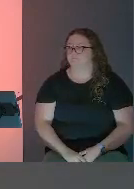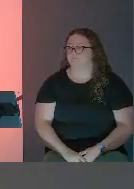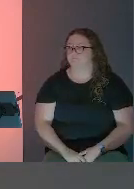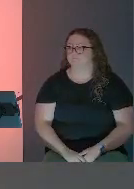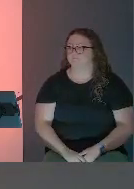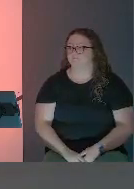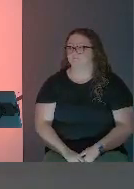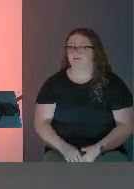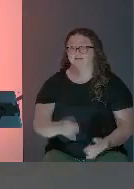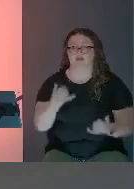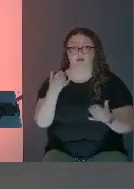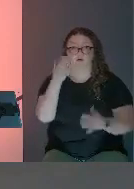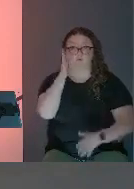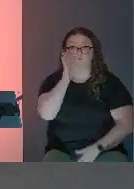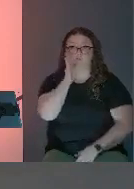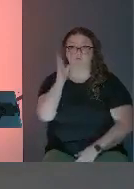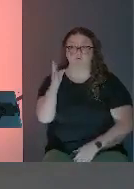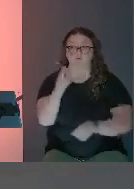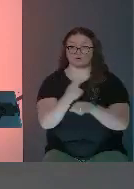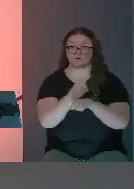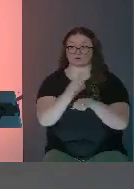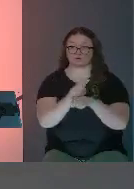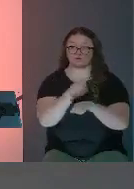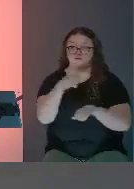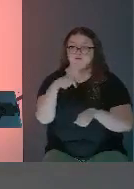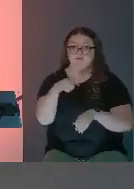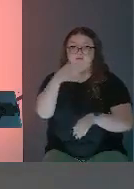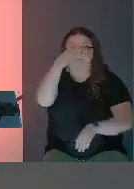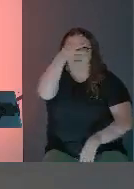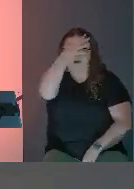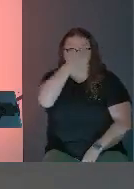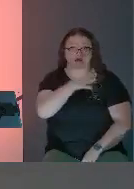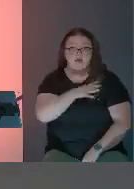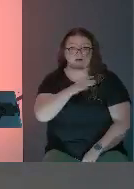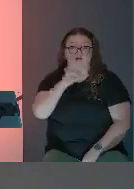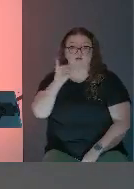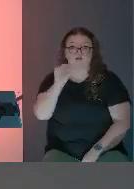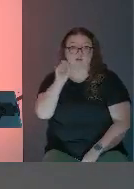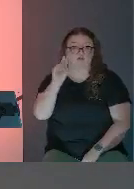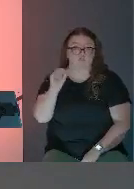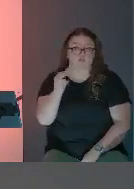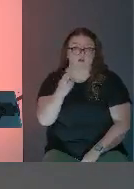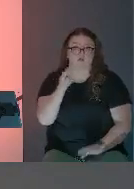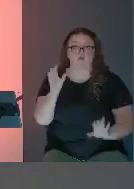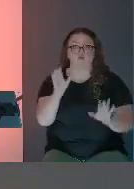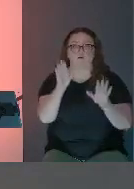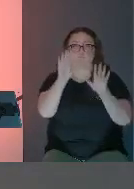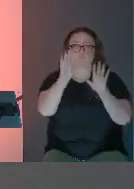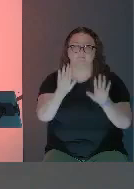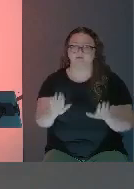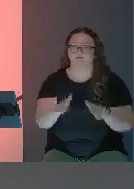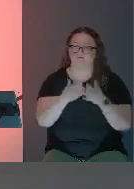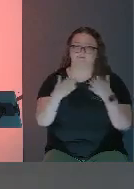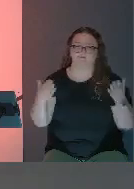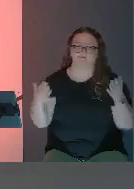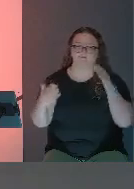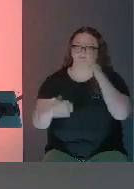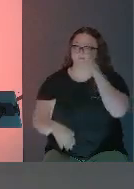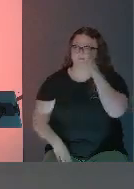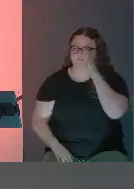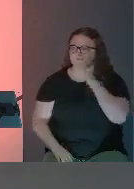And now God is going to use this man to do some amazing things. It was awesome to spend some time with